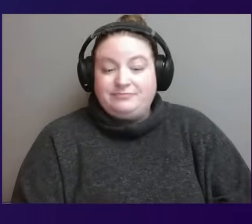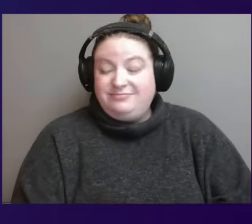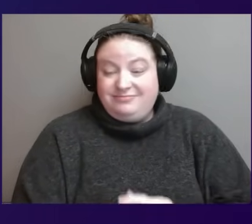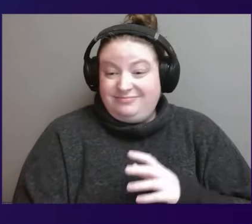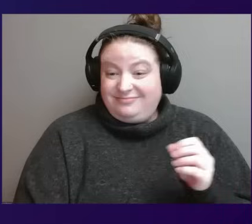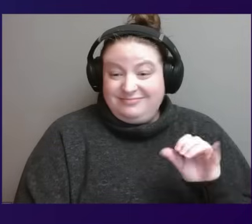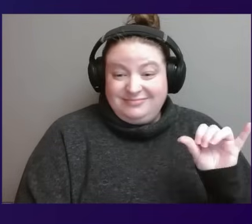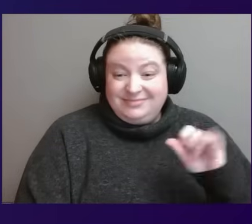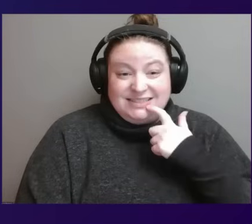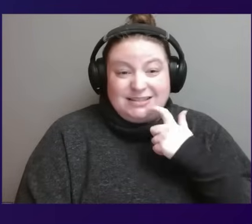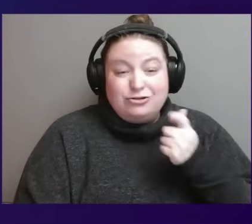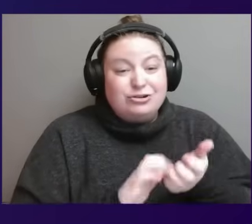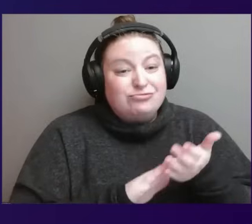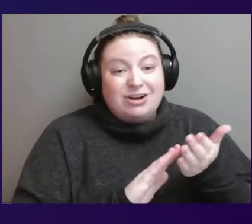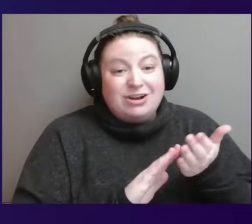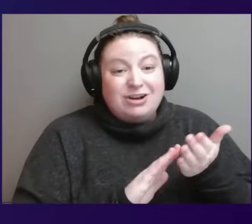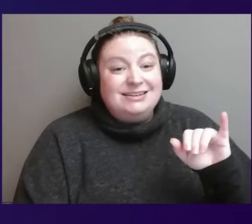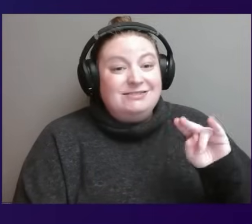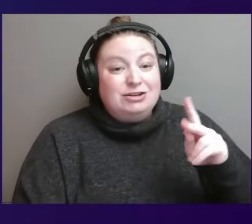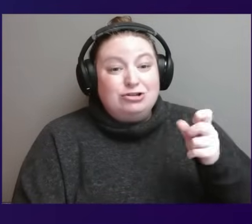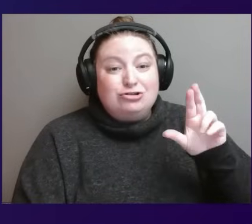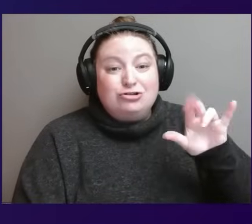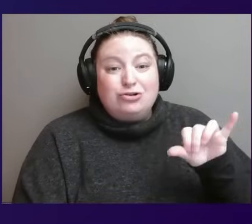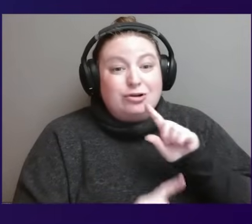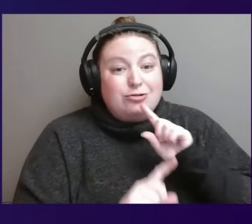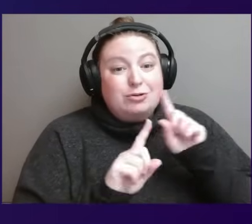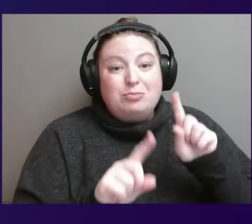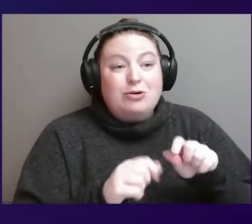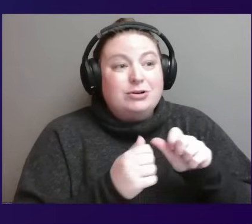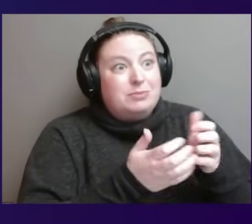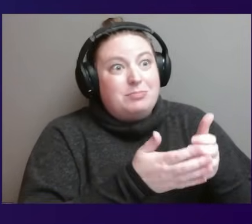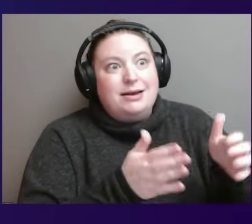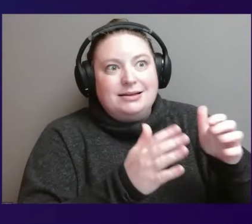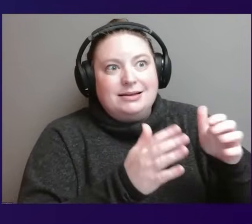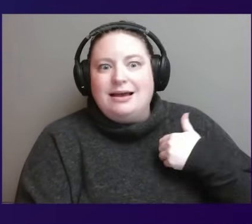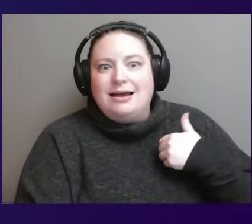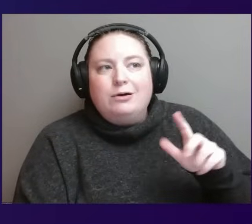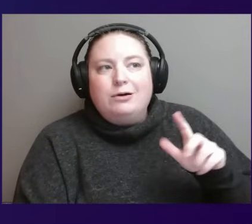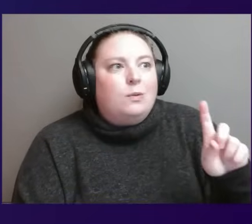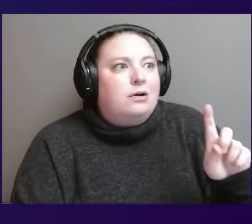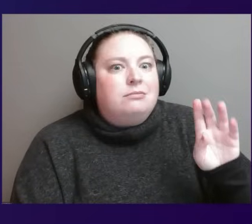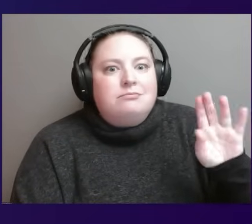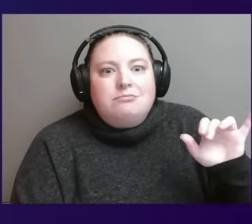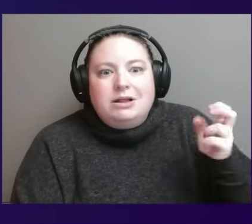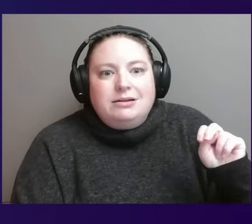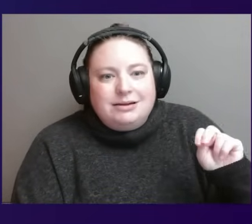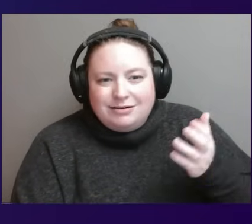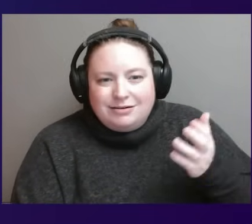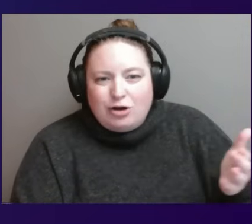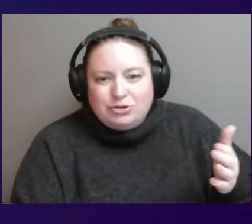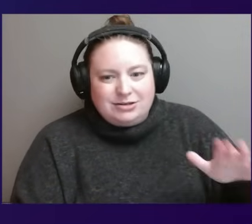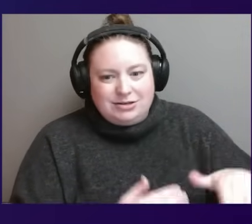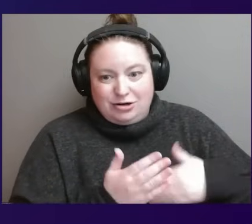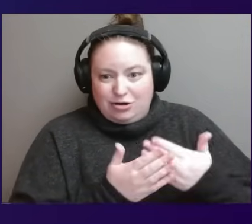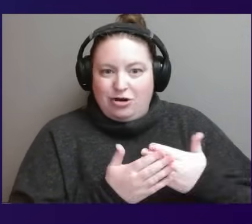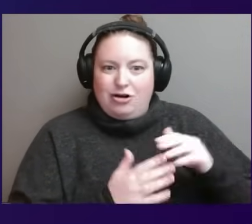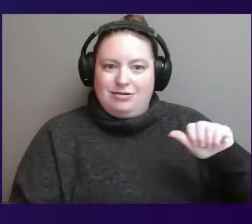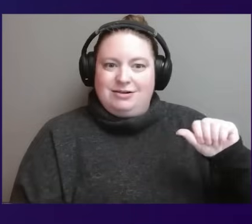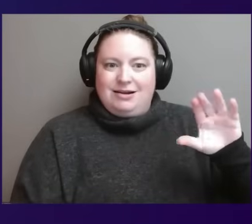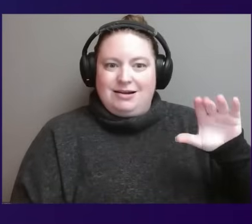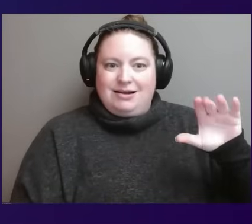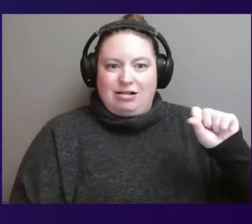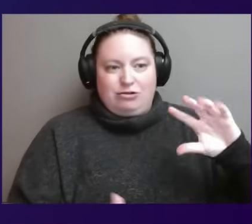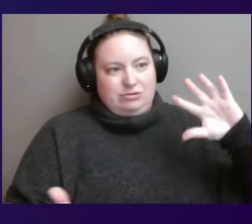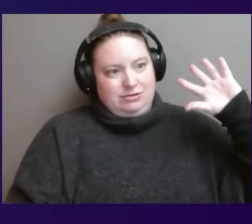inventory reports and, you know, buckets with a billion objects of them and get, you know, all of those ACLs compiled together for you to be able to